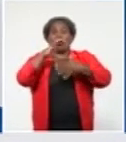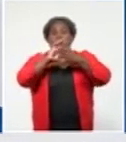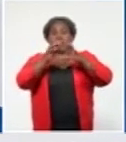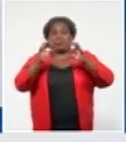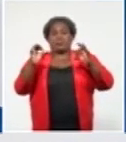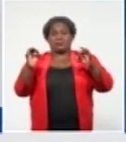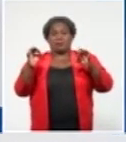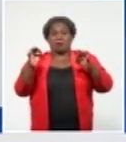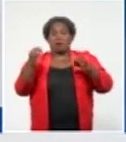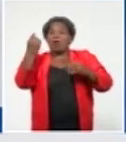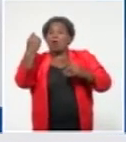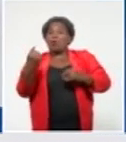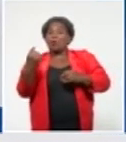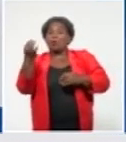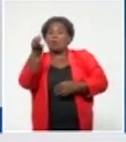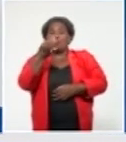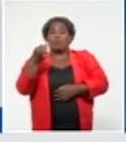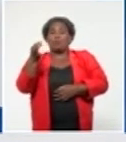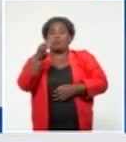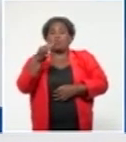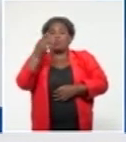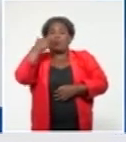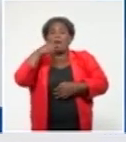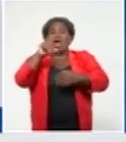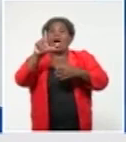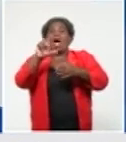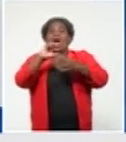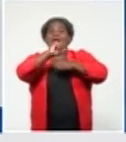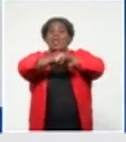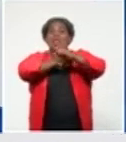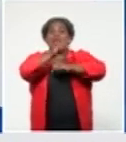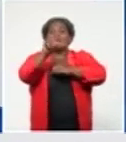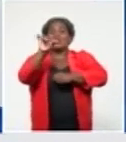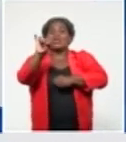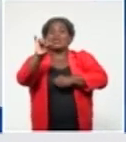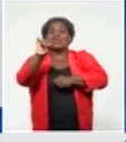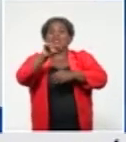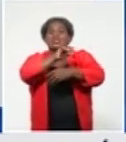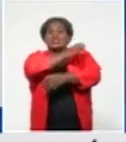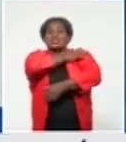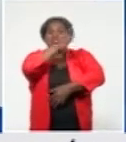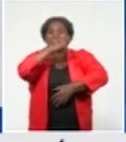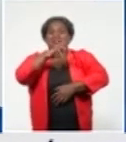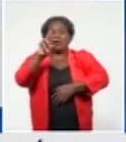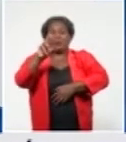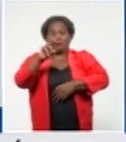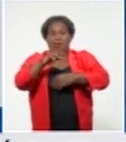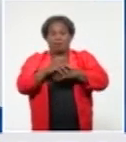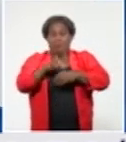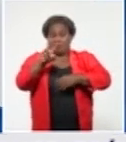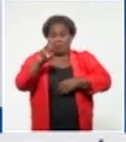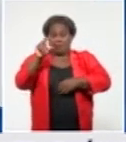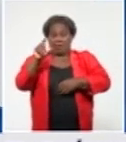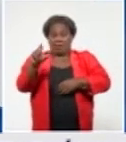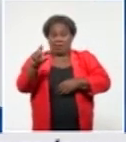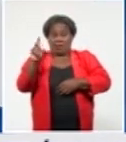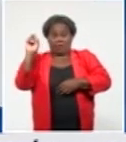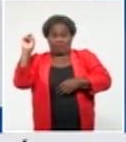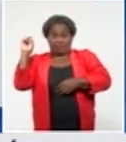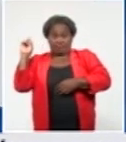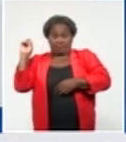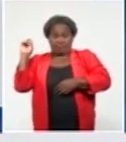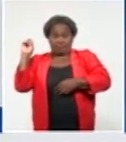from Alquizar municipality. The diagnosed person from Villa Clara belongs to Santa Clara municipality, although